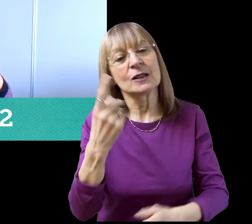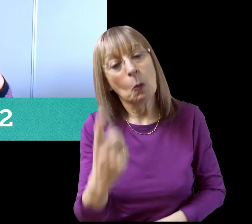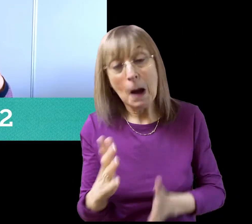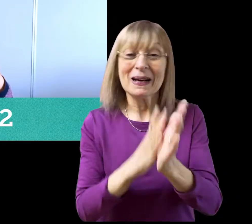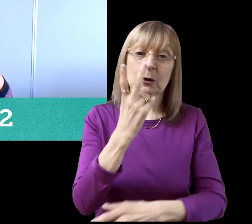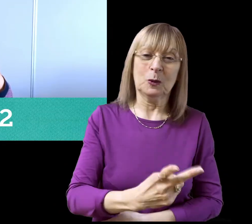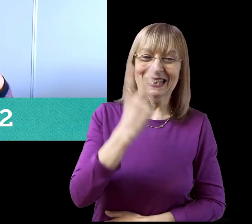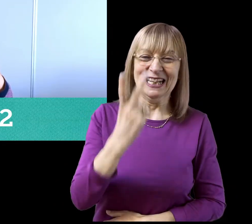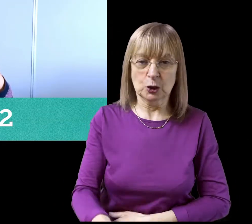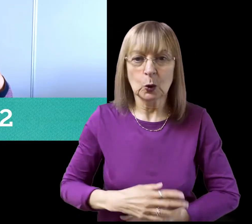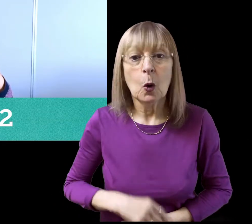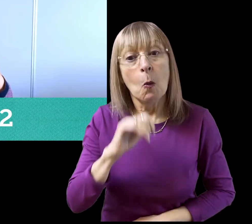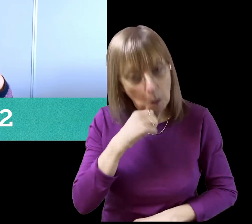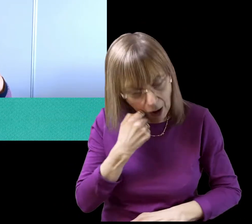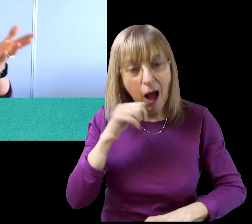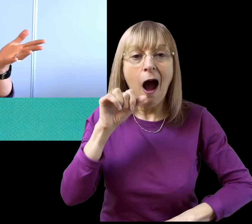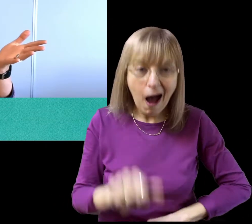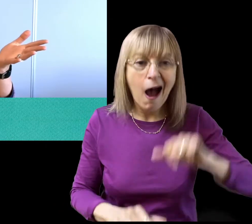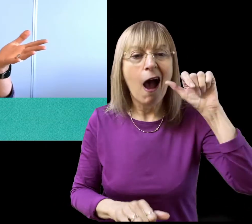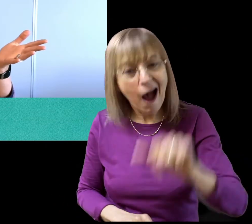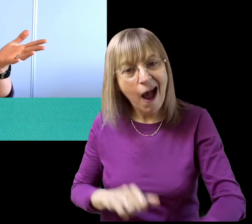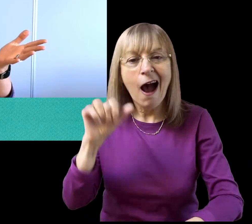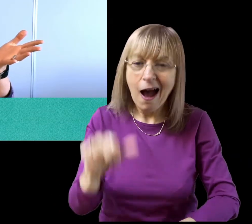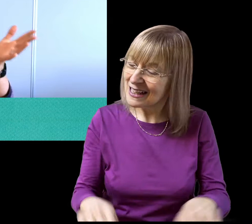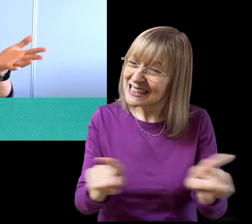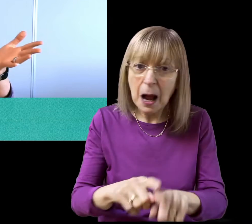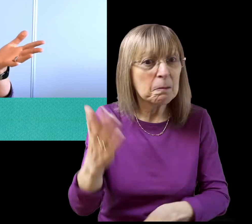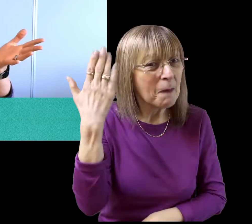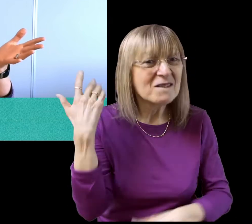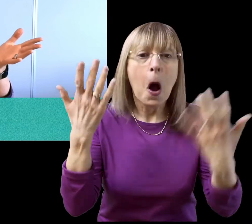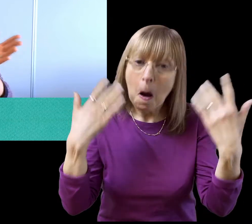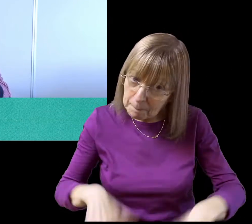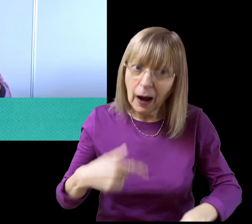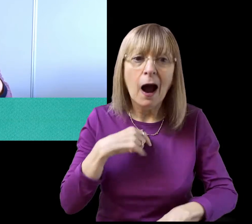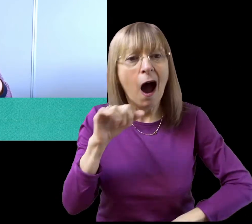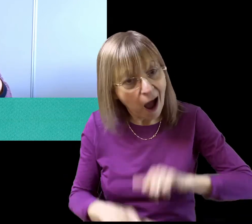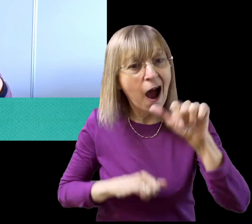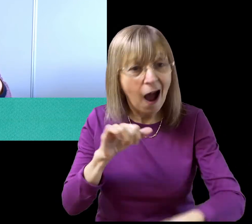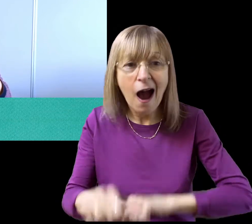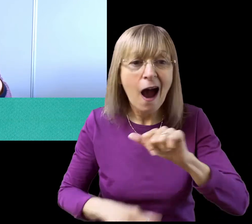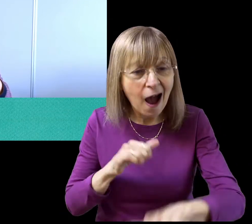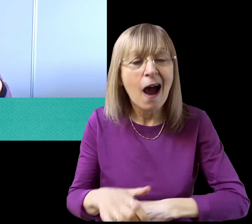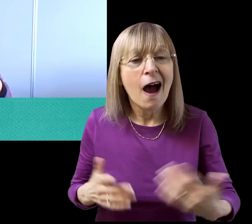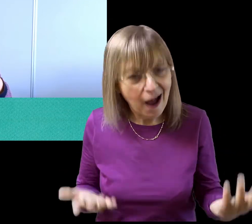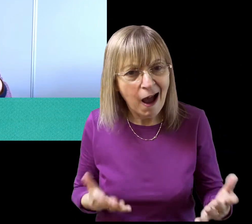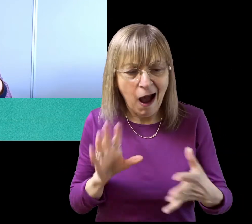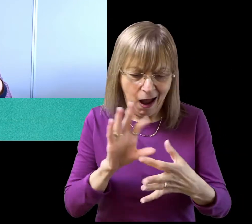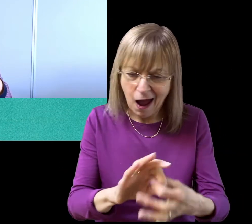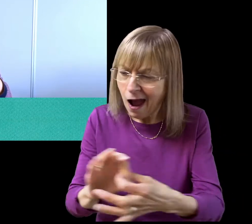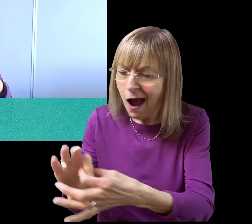triple it and add 1 is 22. We've done all these steps. We've done all these steps already. Our chain